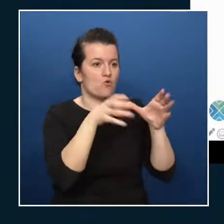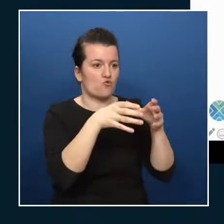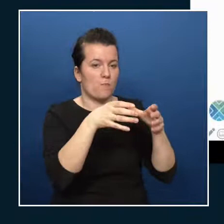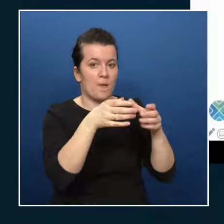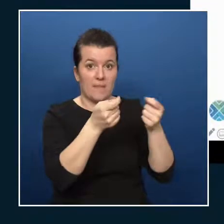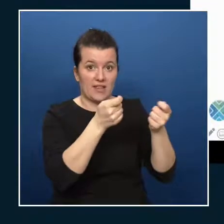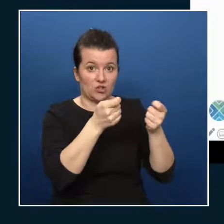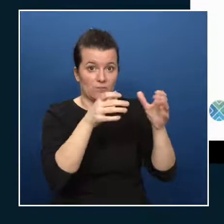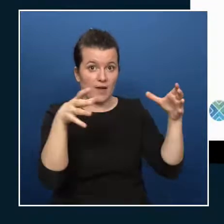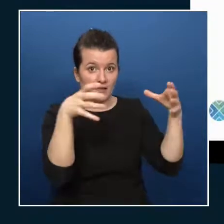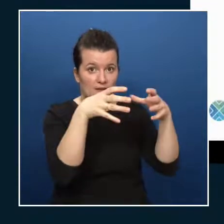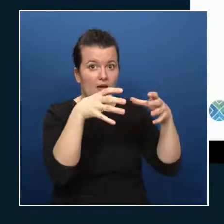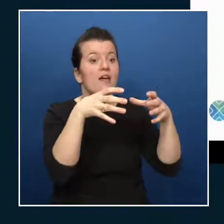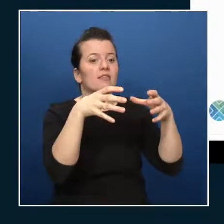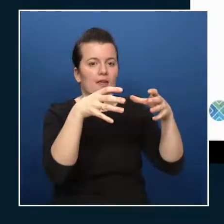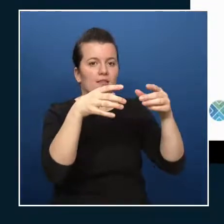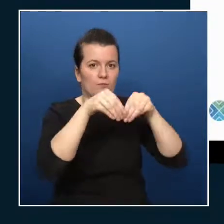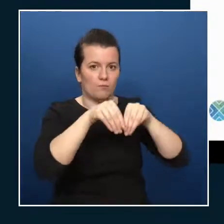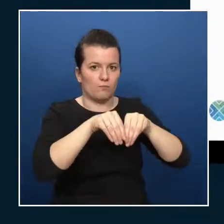govern it that way.